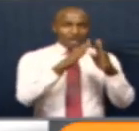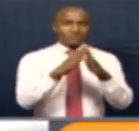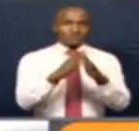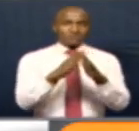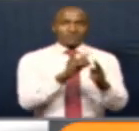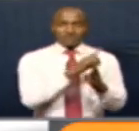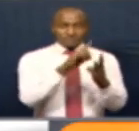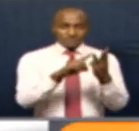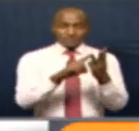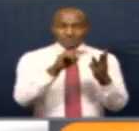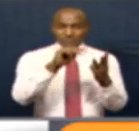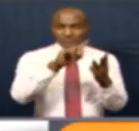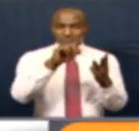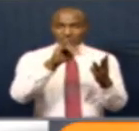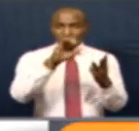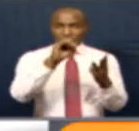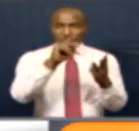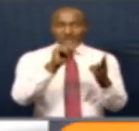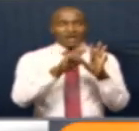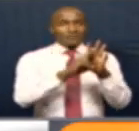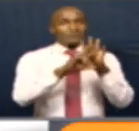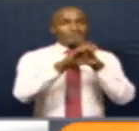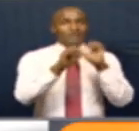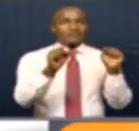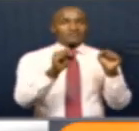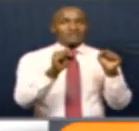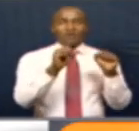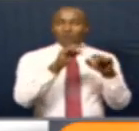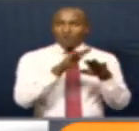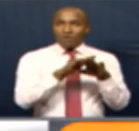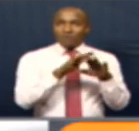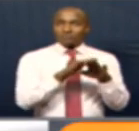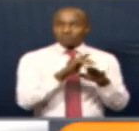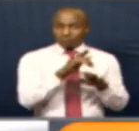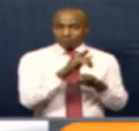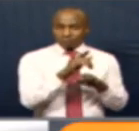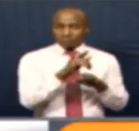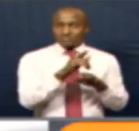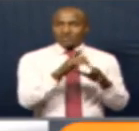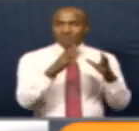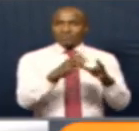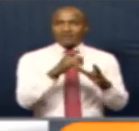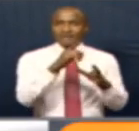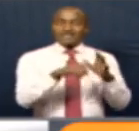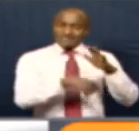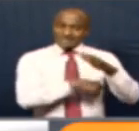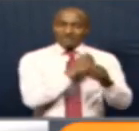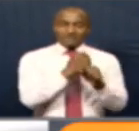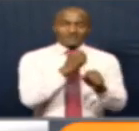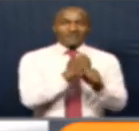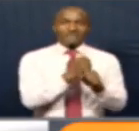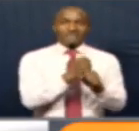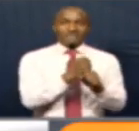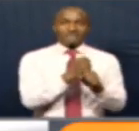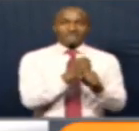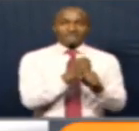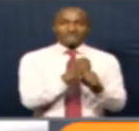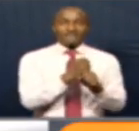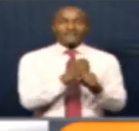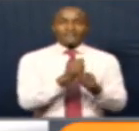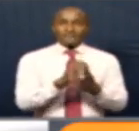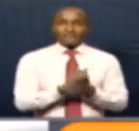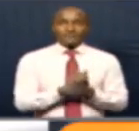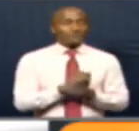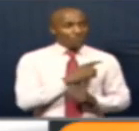Nzioka Waita, who represents the president on this team. He is the president's chief of staff and head of delivery. So you're